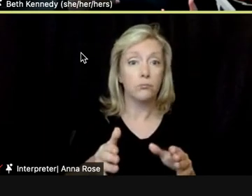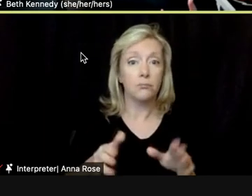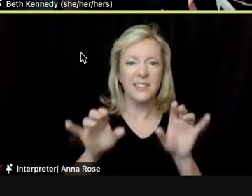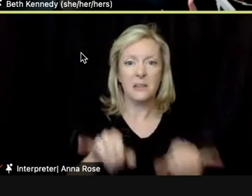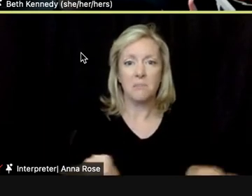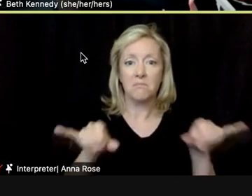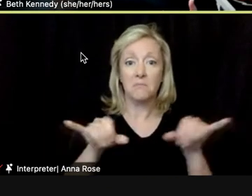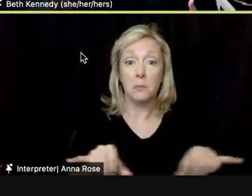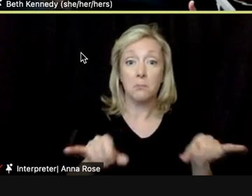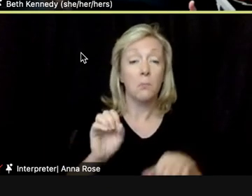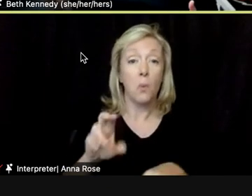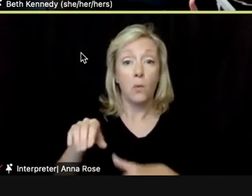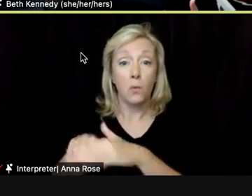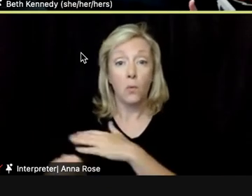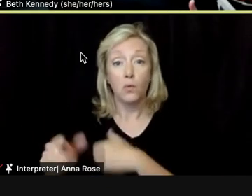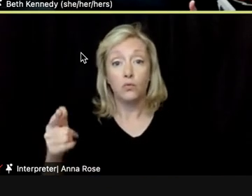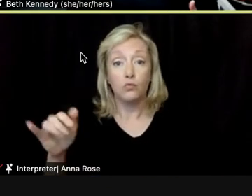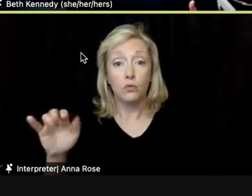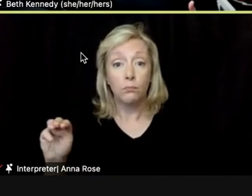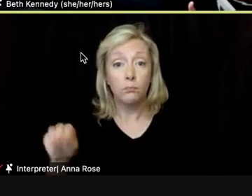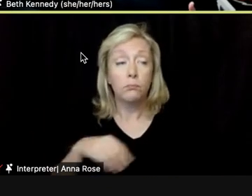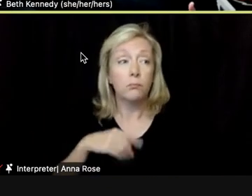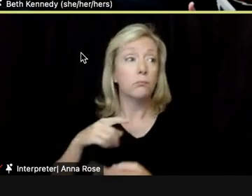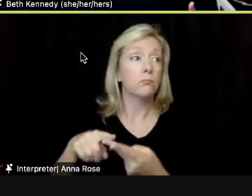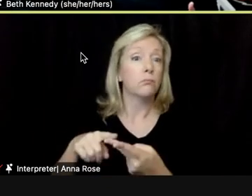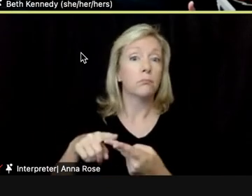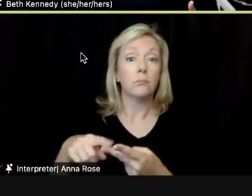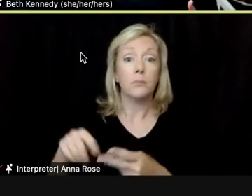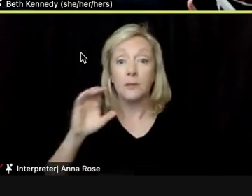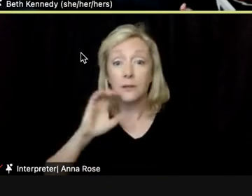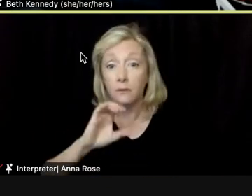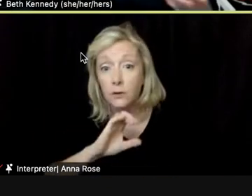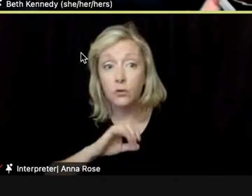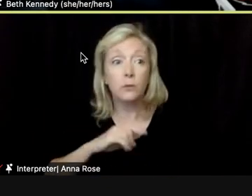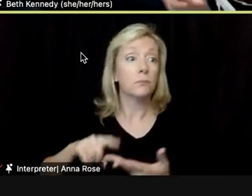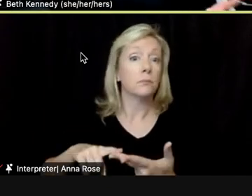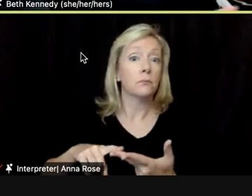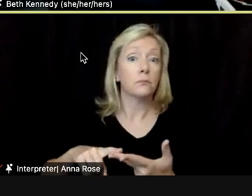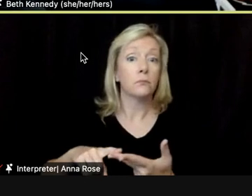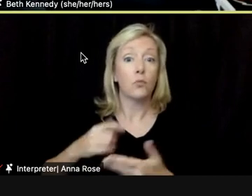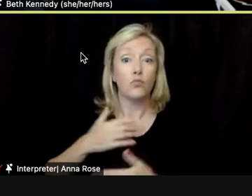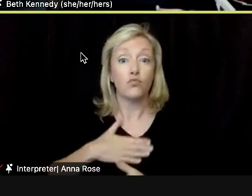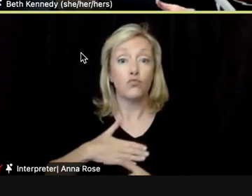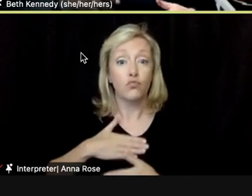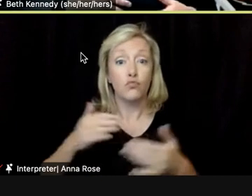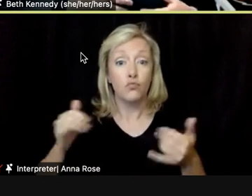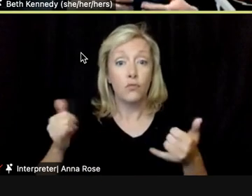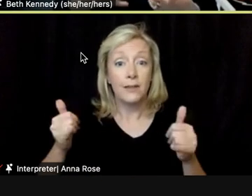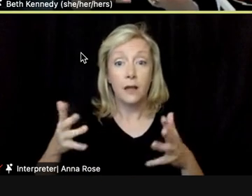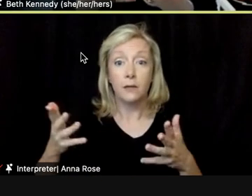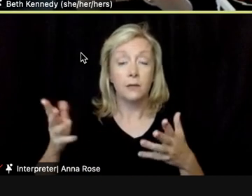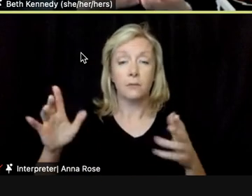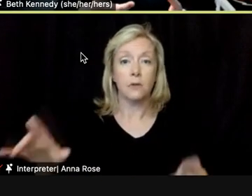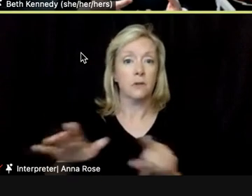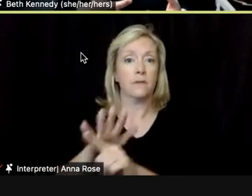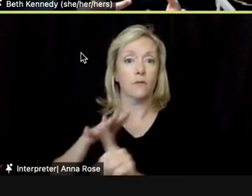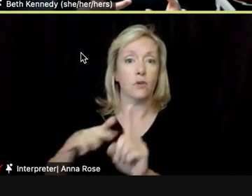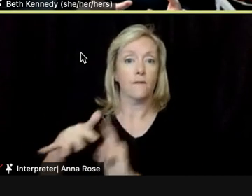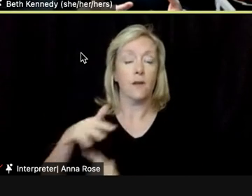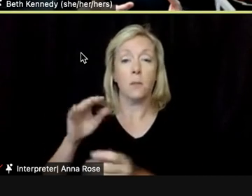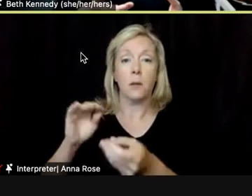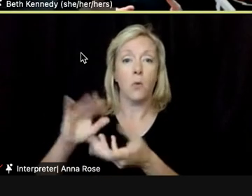gym, or you go into the cafeteria, or you go outside for recess. Chaos, right? And so we